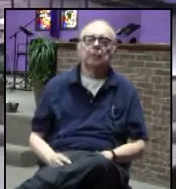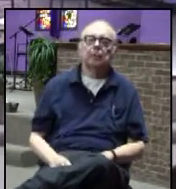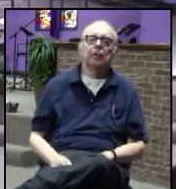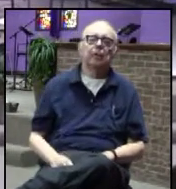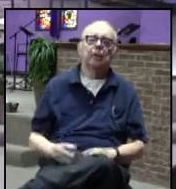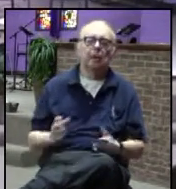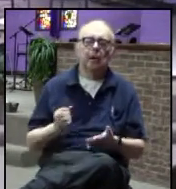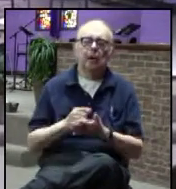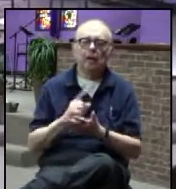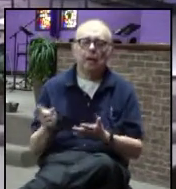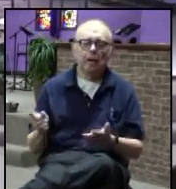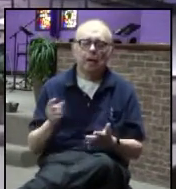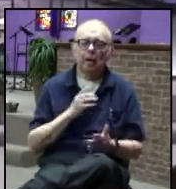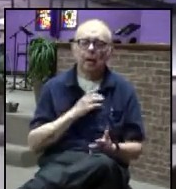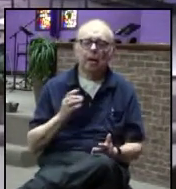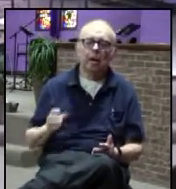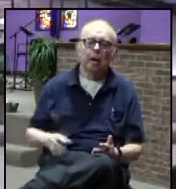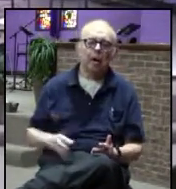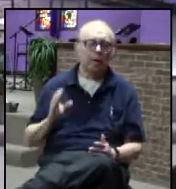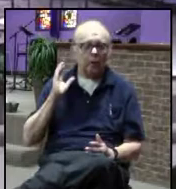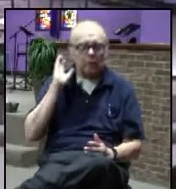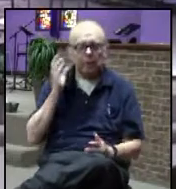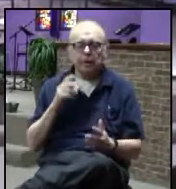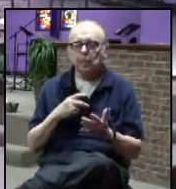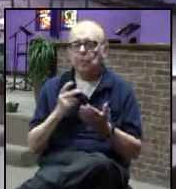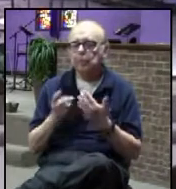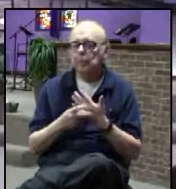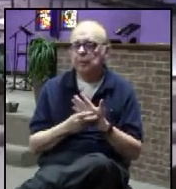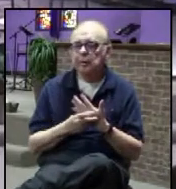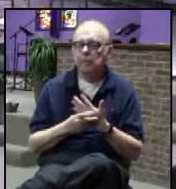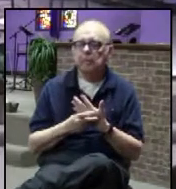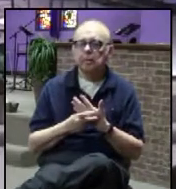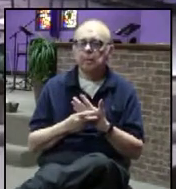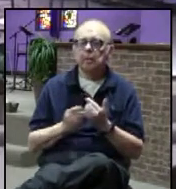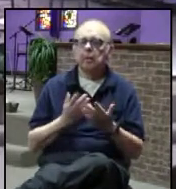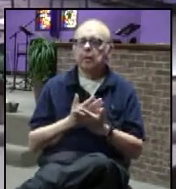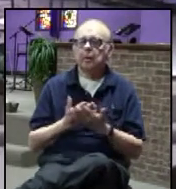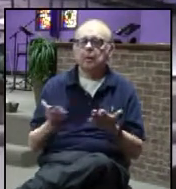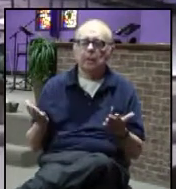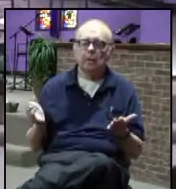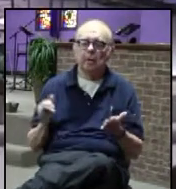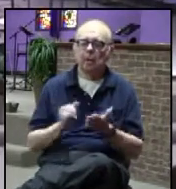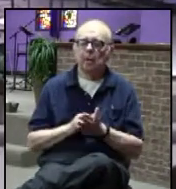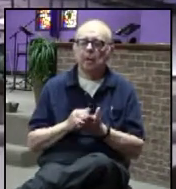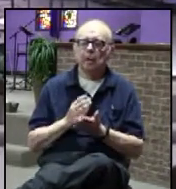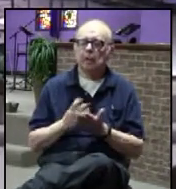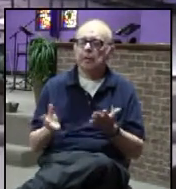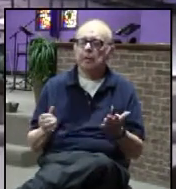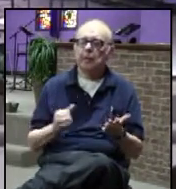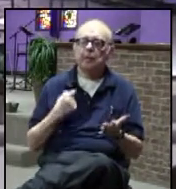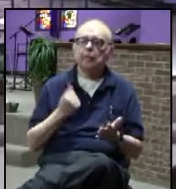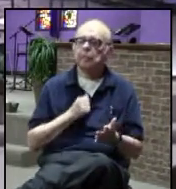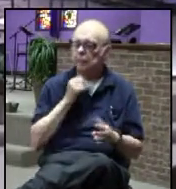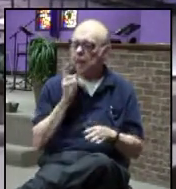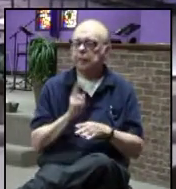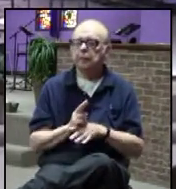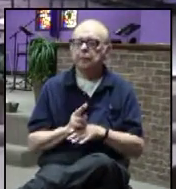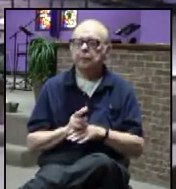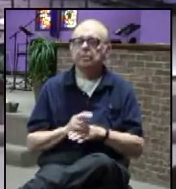And it was helping his Christian radio program with something that was sitting back here that we weren't using.